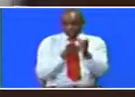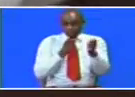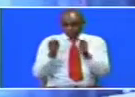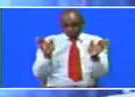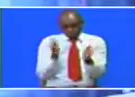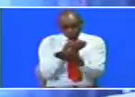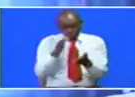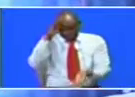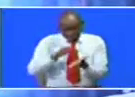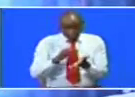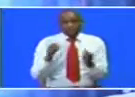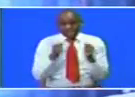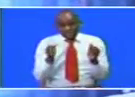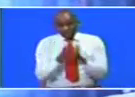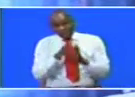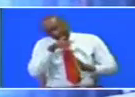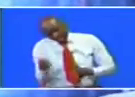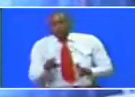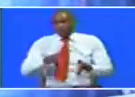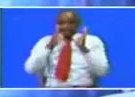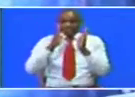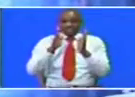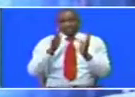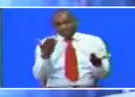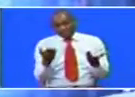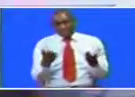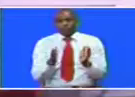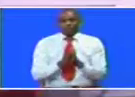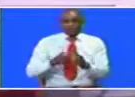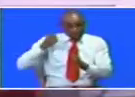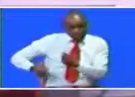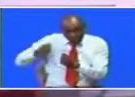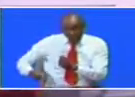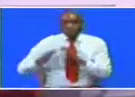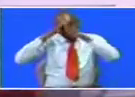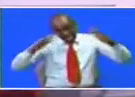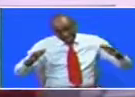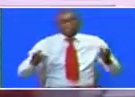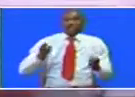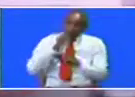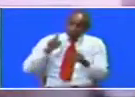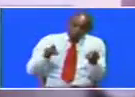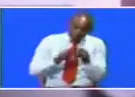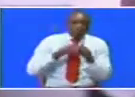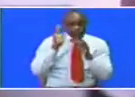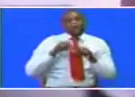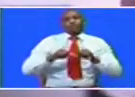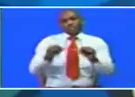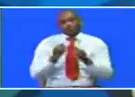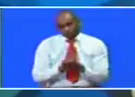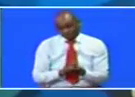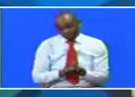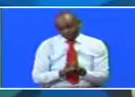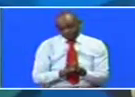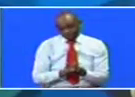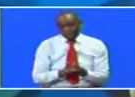tool in addition to other preventive measures like insecticide-treated nets, indoor spraying, and preventive medicines.